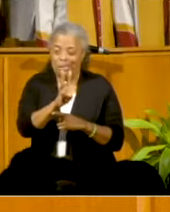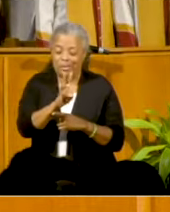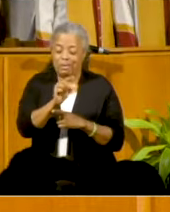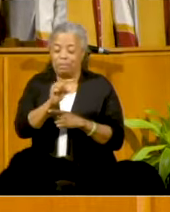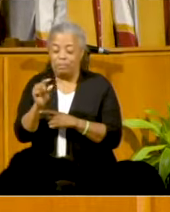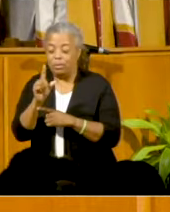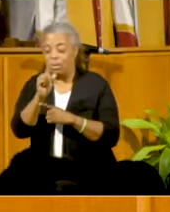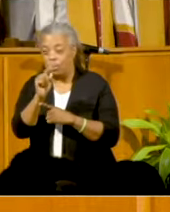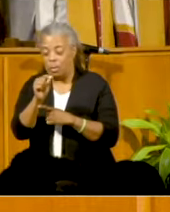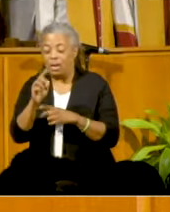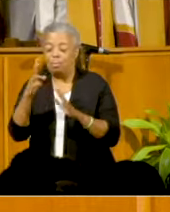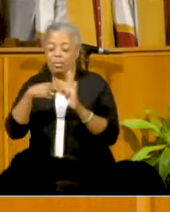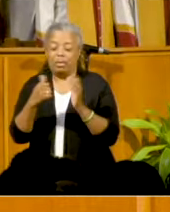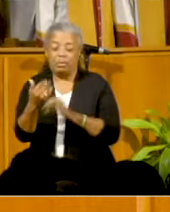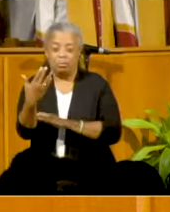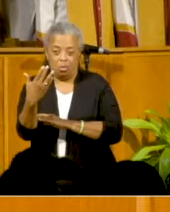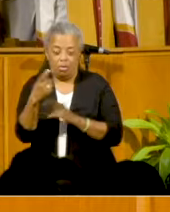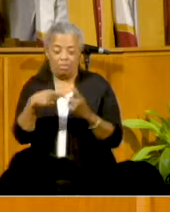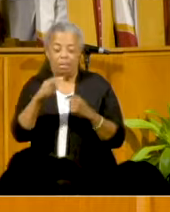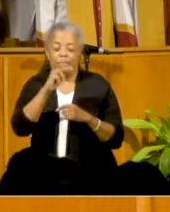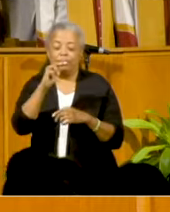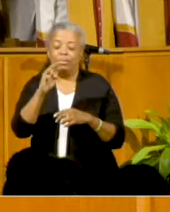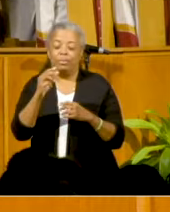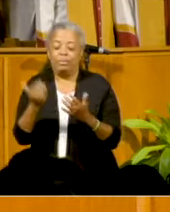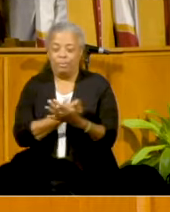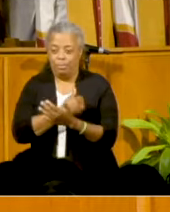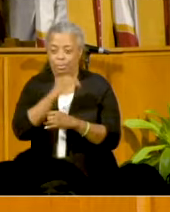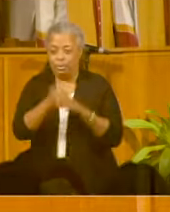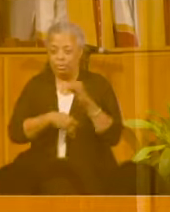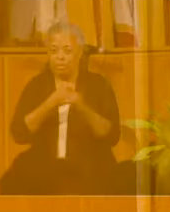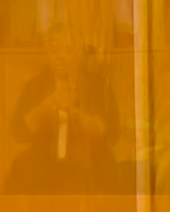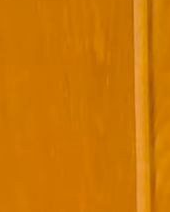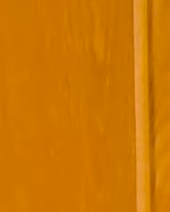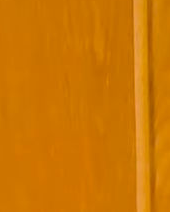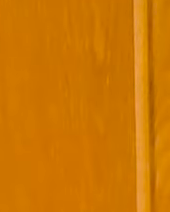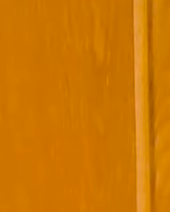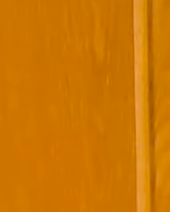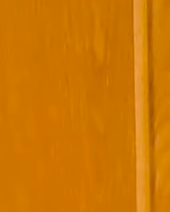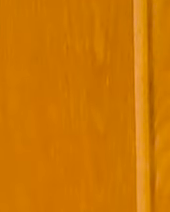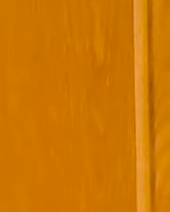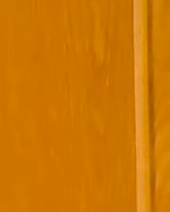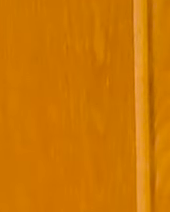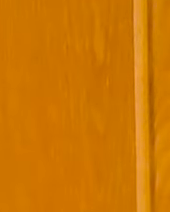20. I'm reading this morning out of the New International Version of God's word.